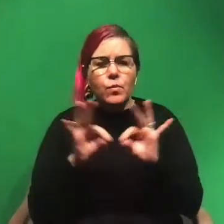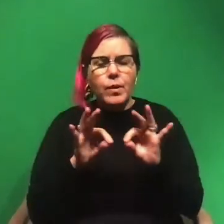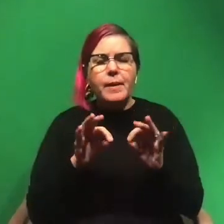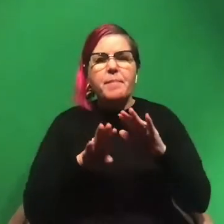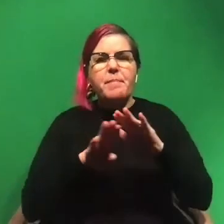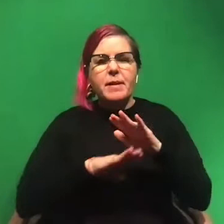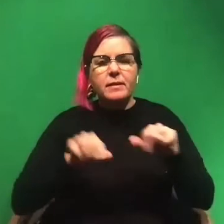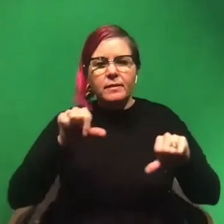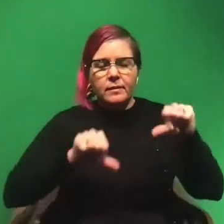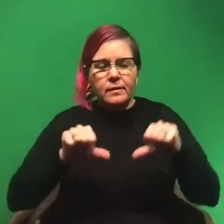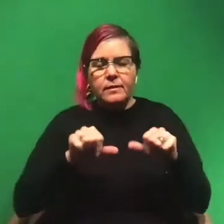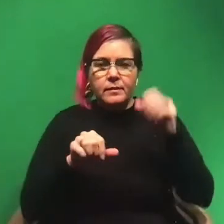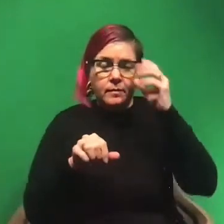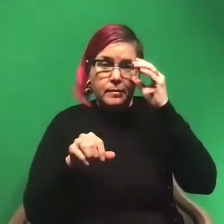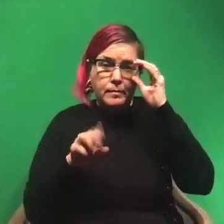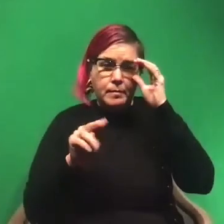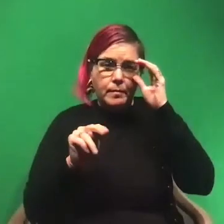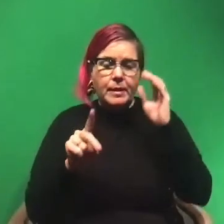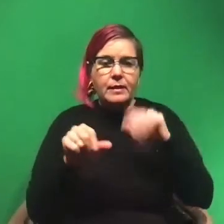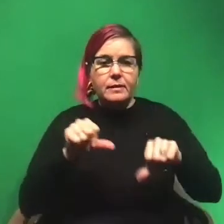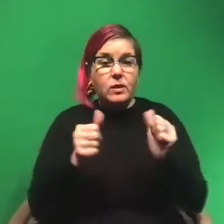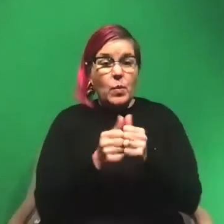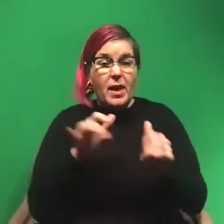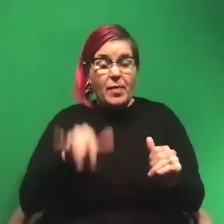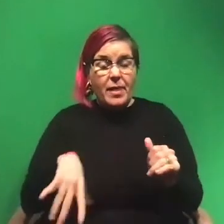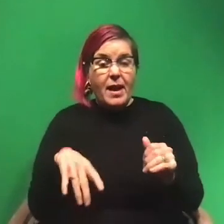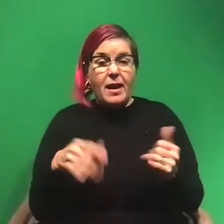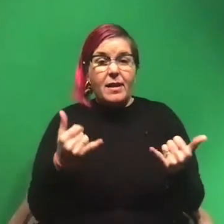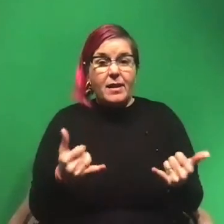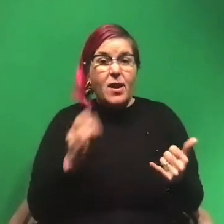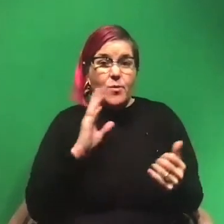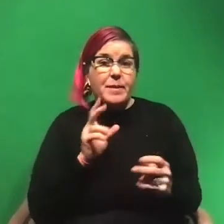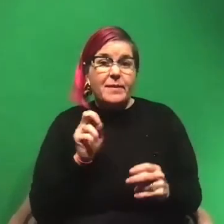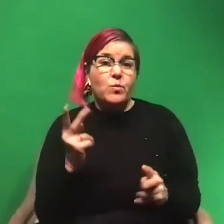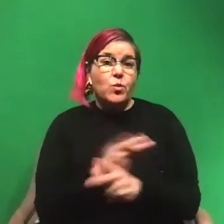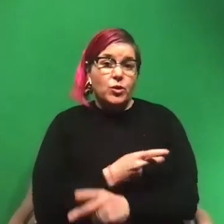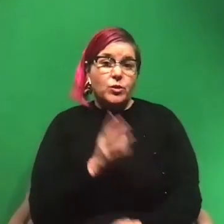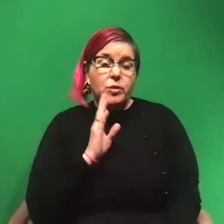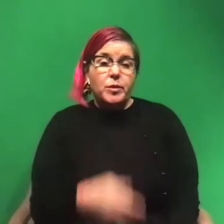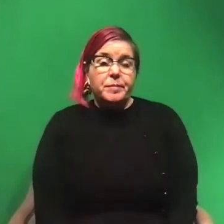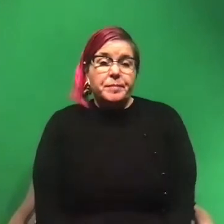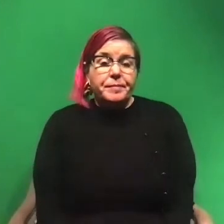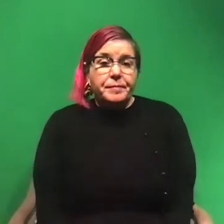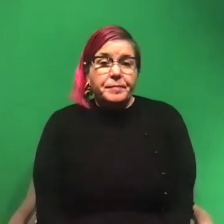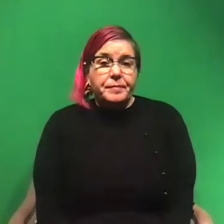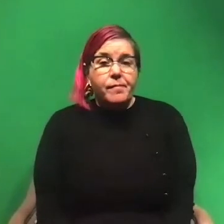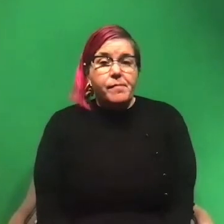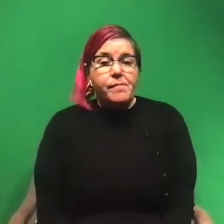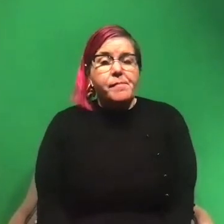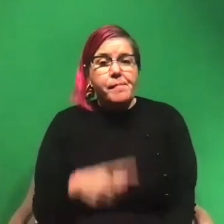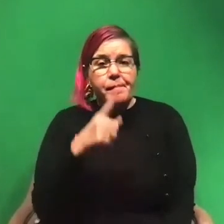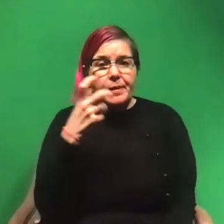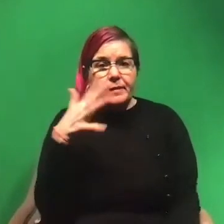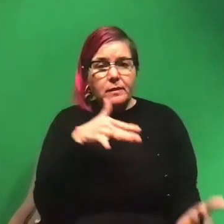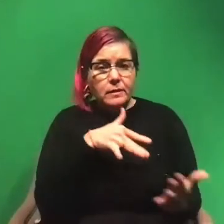sciences, because without that, right now we'll be in an even worse position. And it's because of studying other